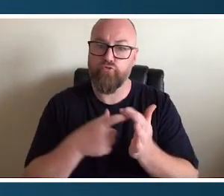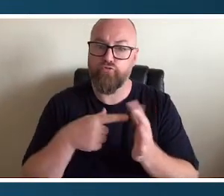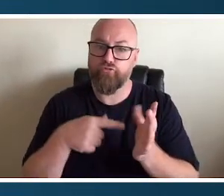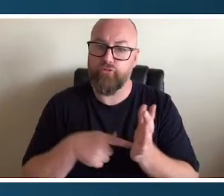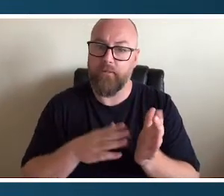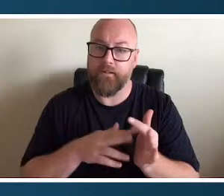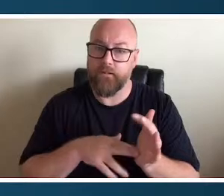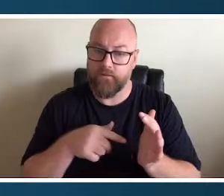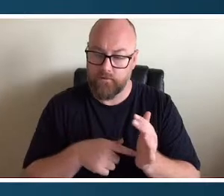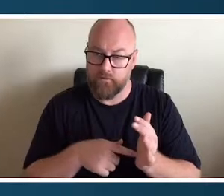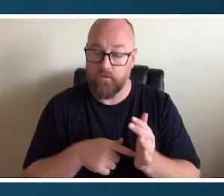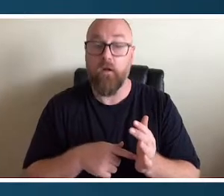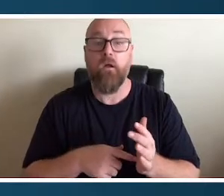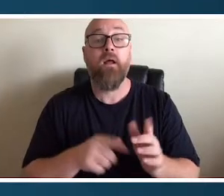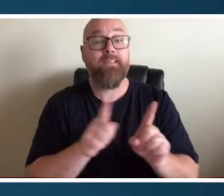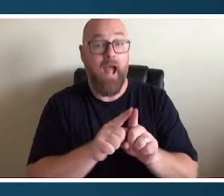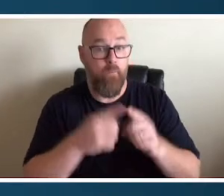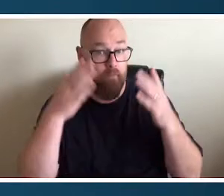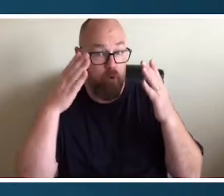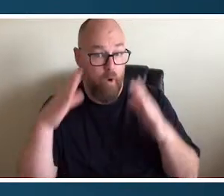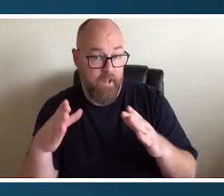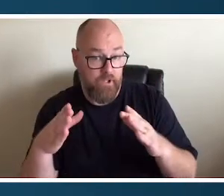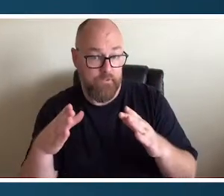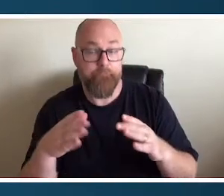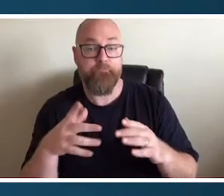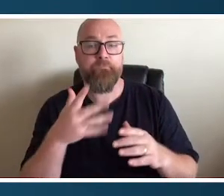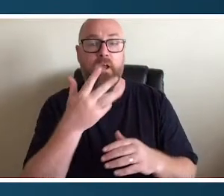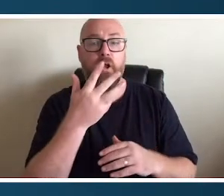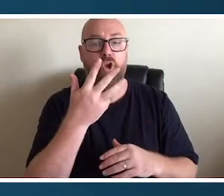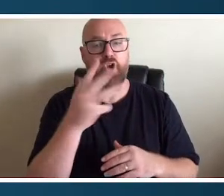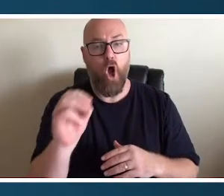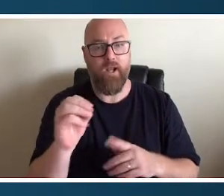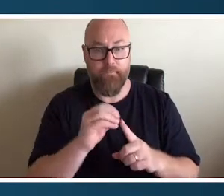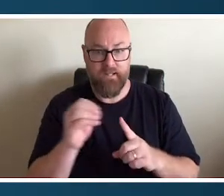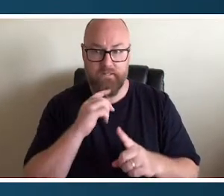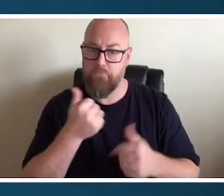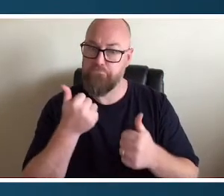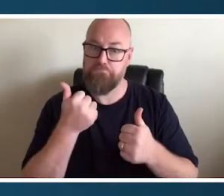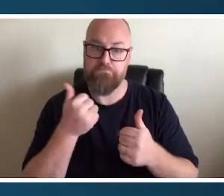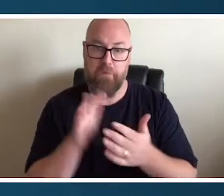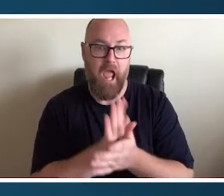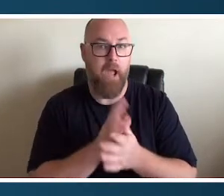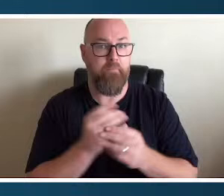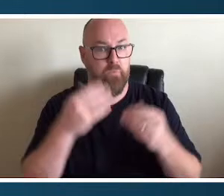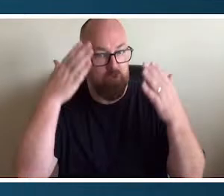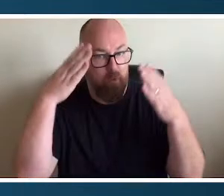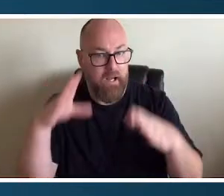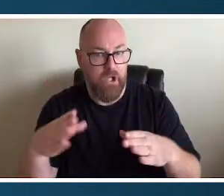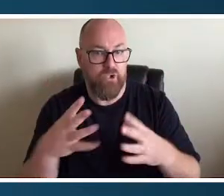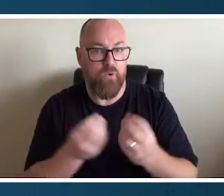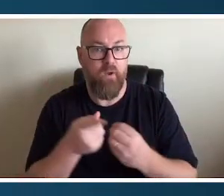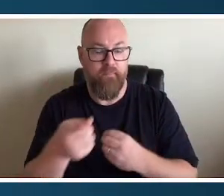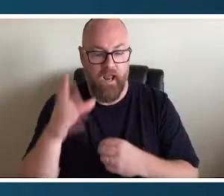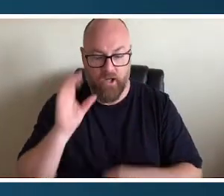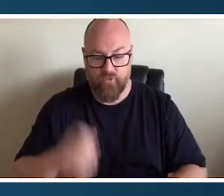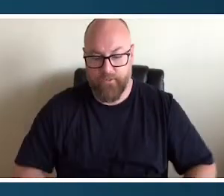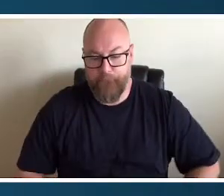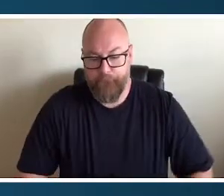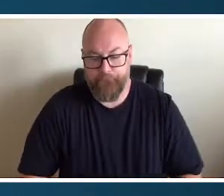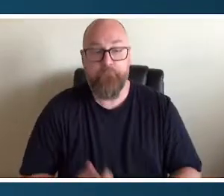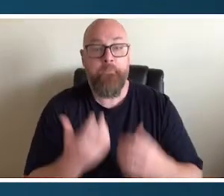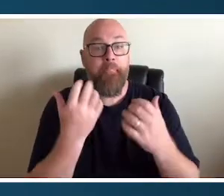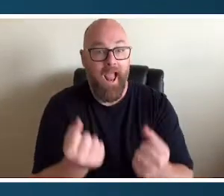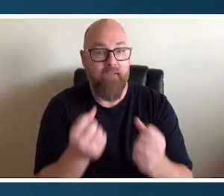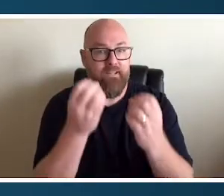accommodation, also about 90% of the workers are satisfied with their current accommodation in the host country. There is some variation, as you can see,